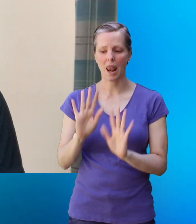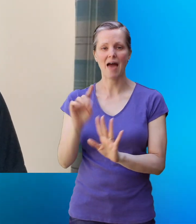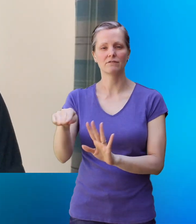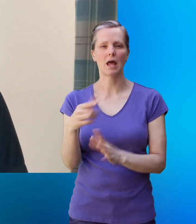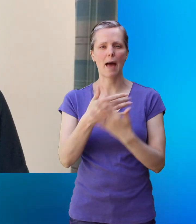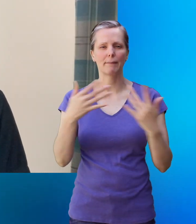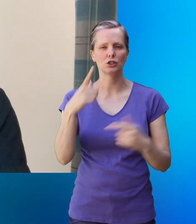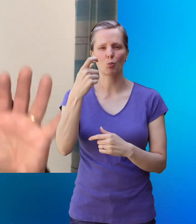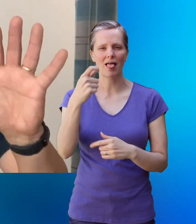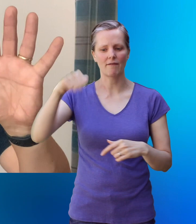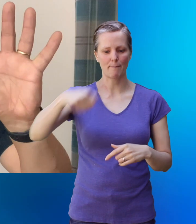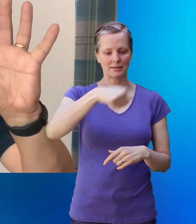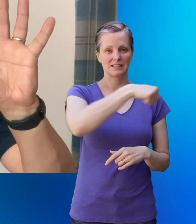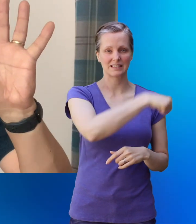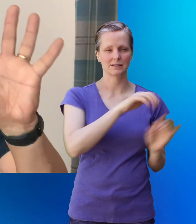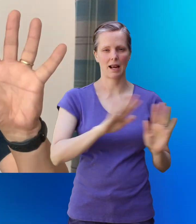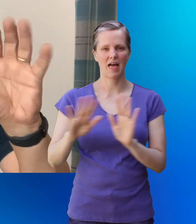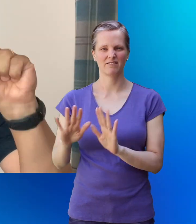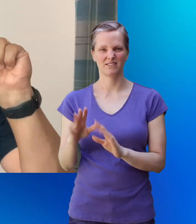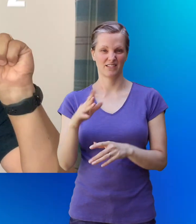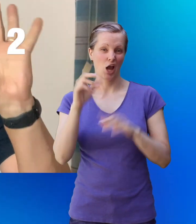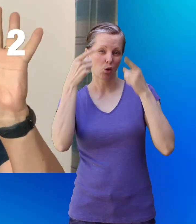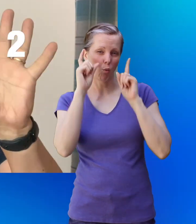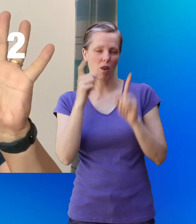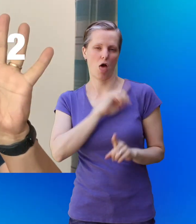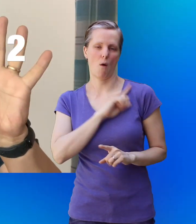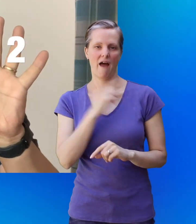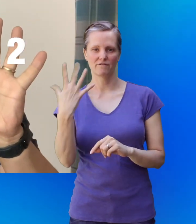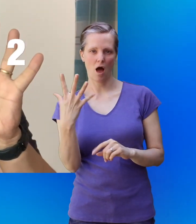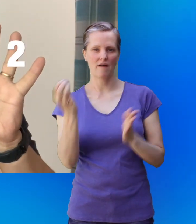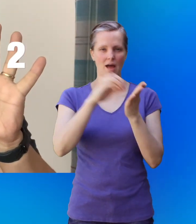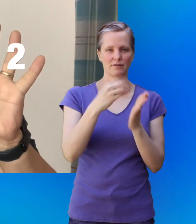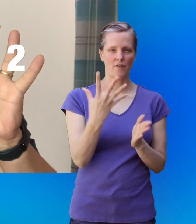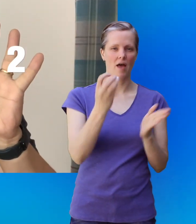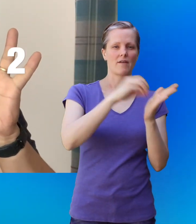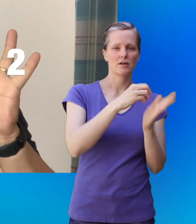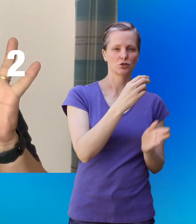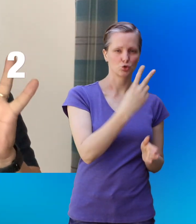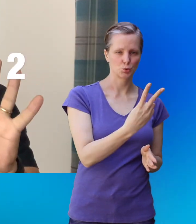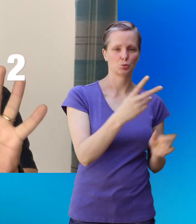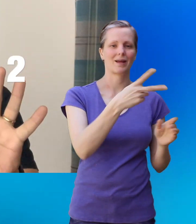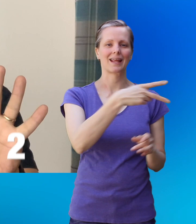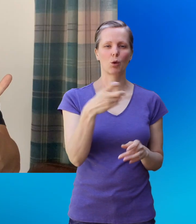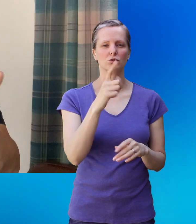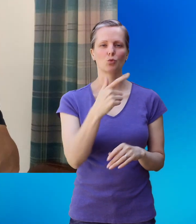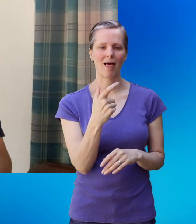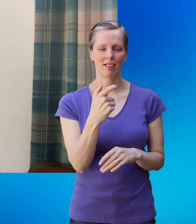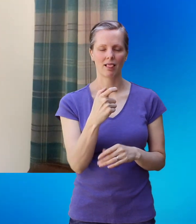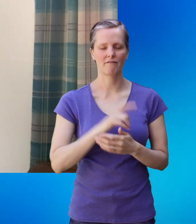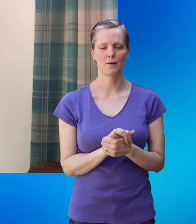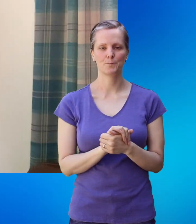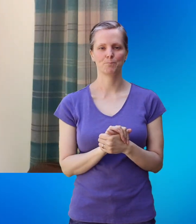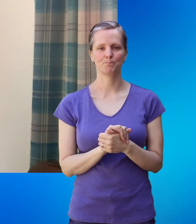were 12 baskets of food, which is kind of cool because 5 plus 5 plus 2 equals 12. Well,